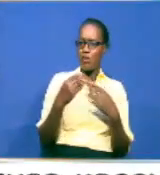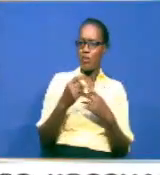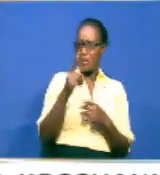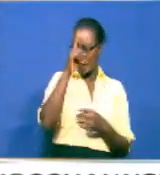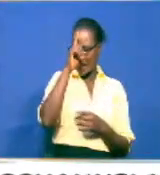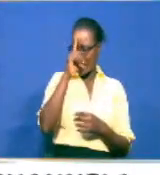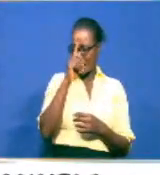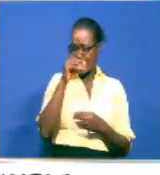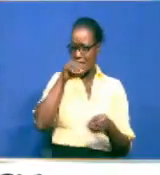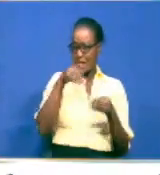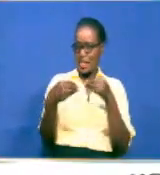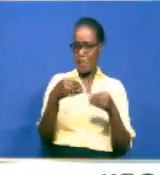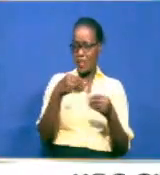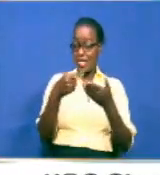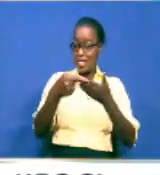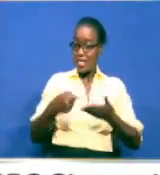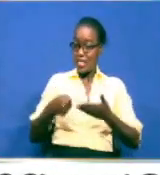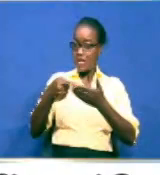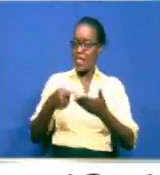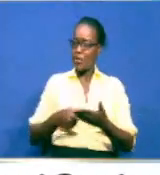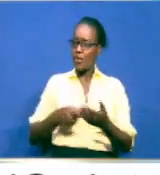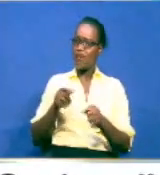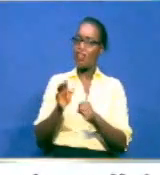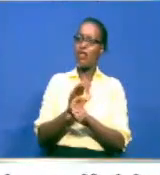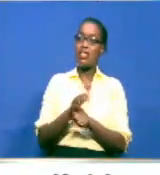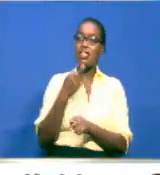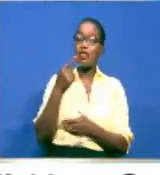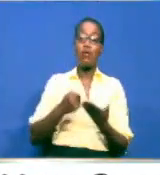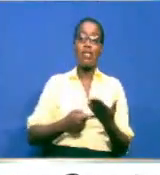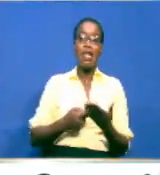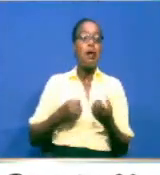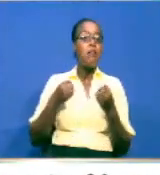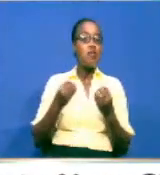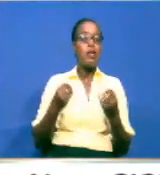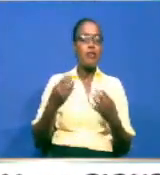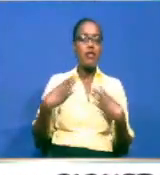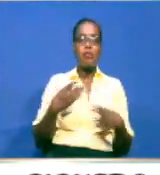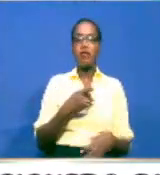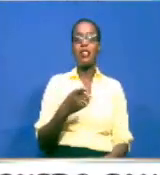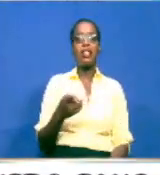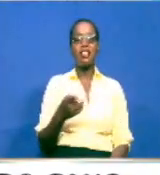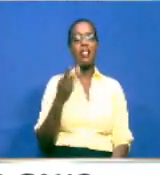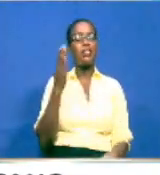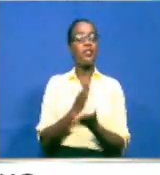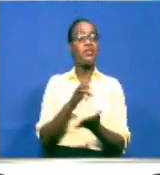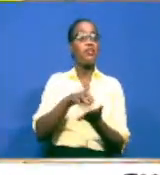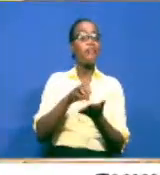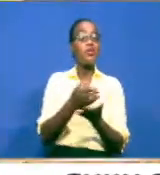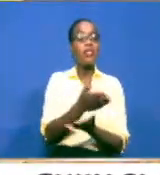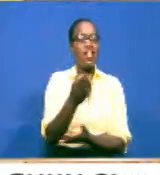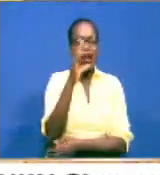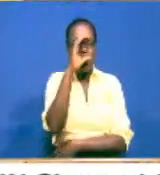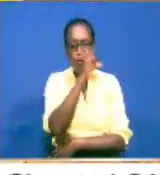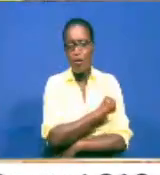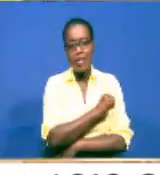course a lot of discussion came up with saying a lot of people saying that is not the real situation on the ground, but we will get